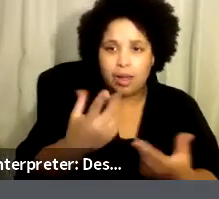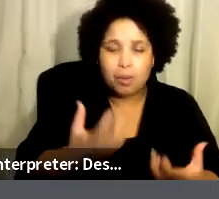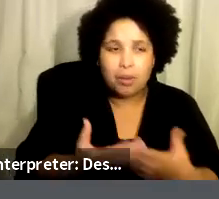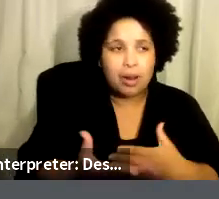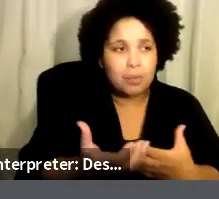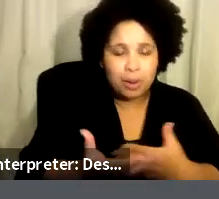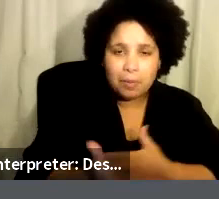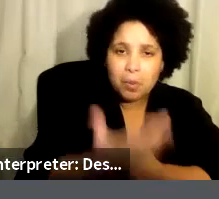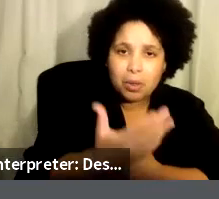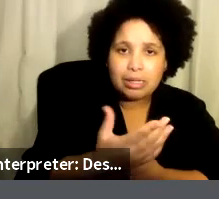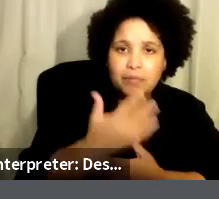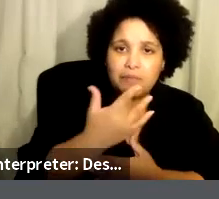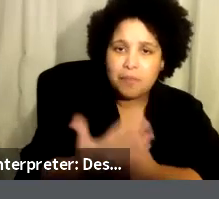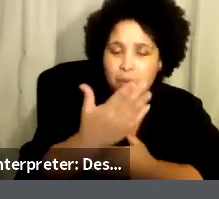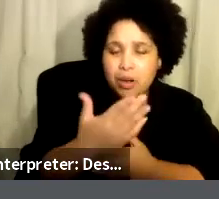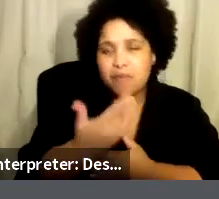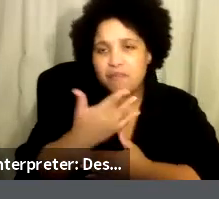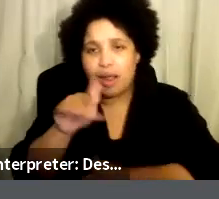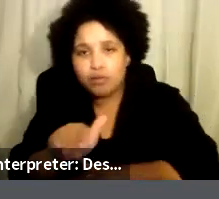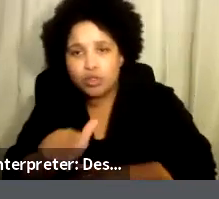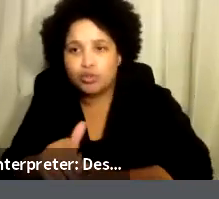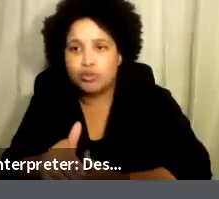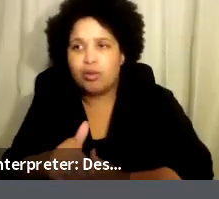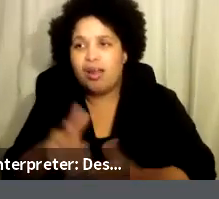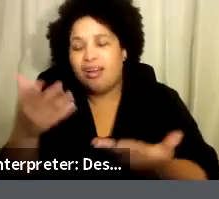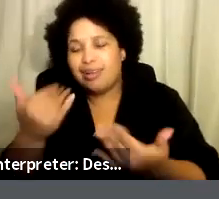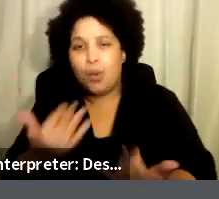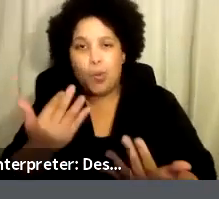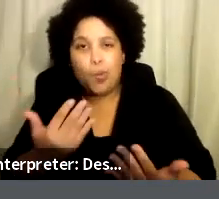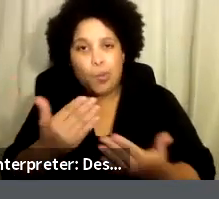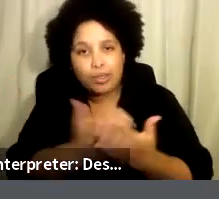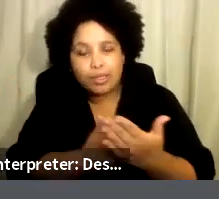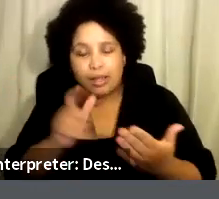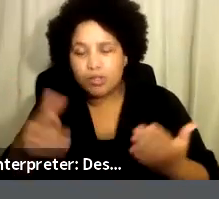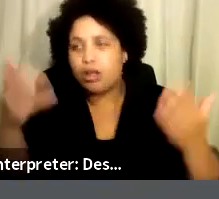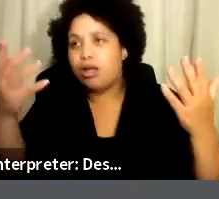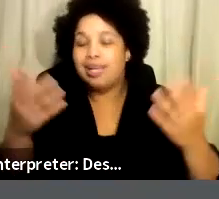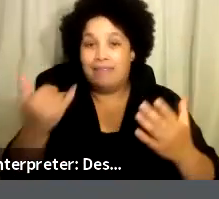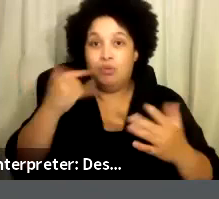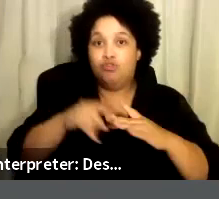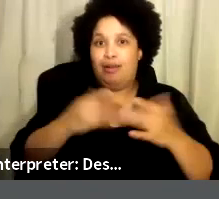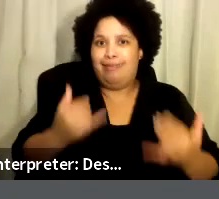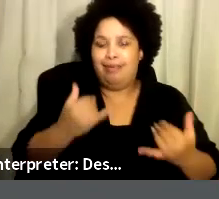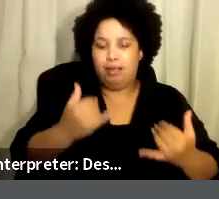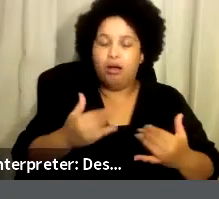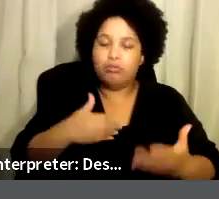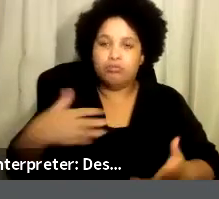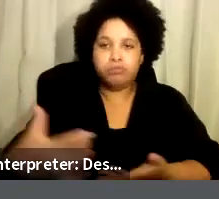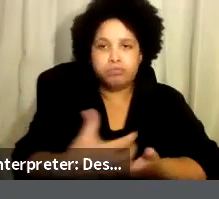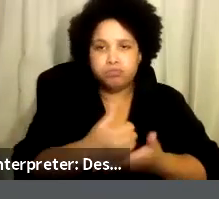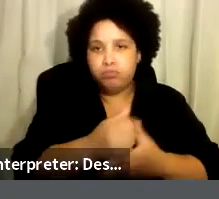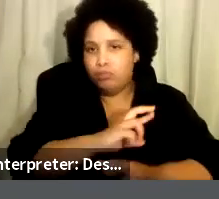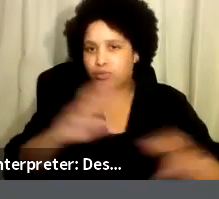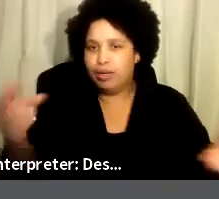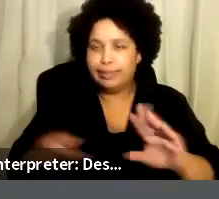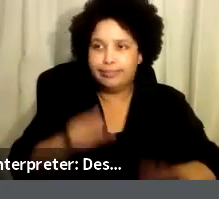you prefer, or you don't end up on a wait list for any of the school locations. So it is